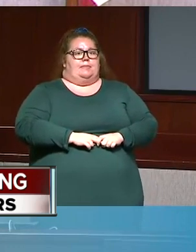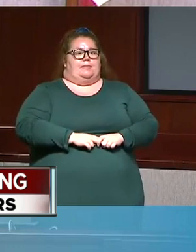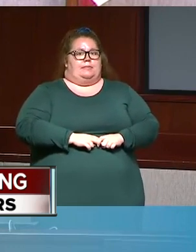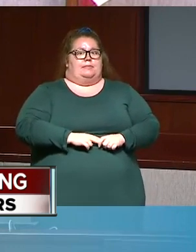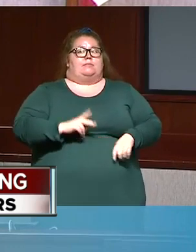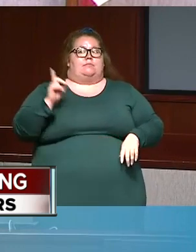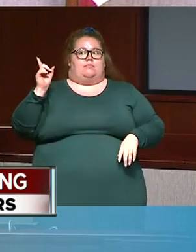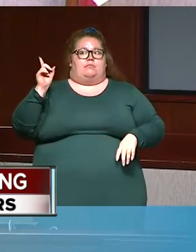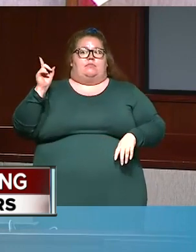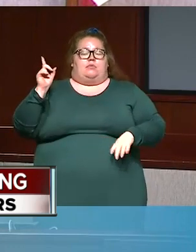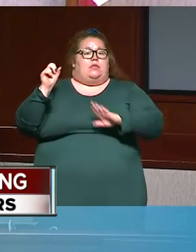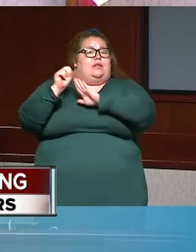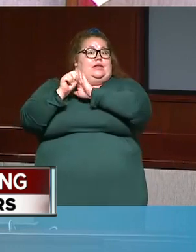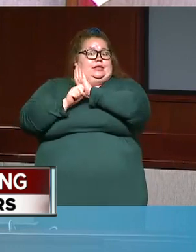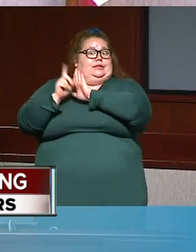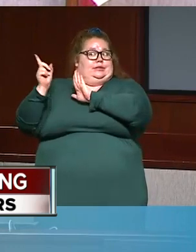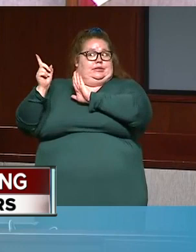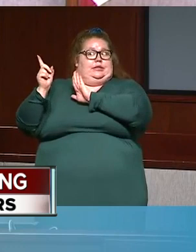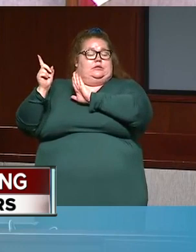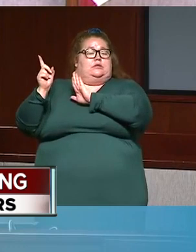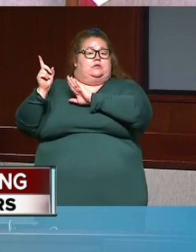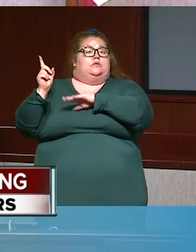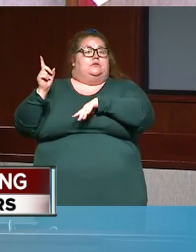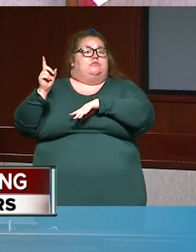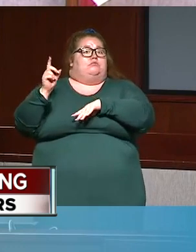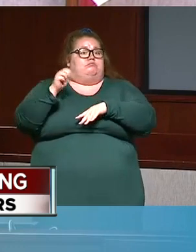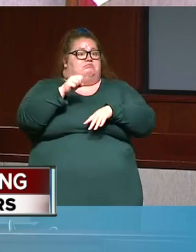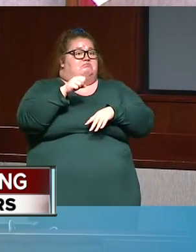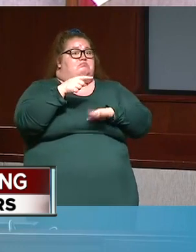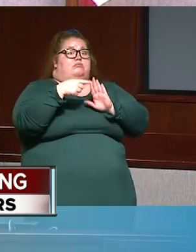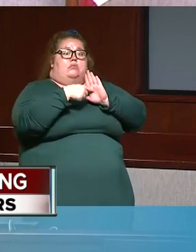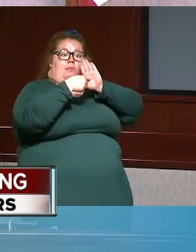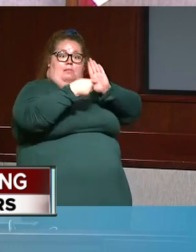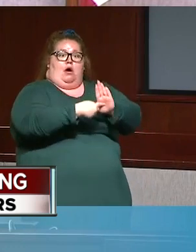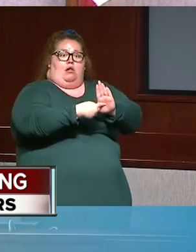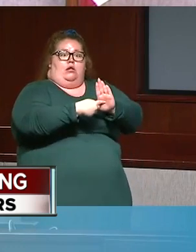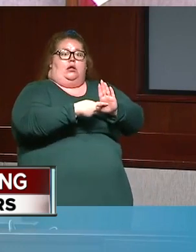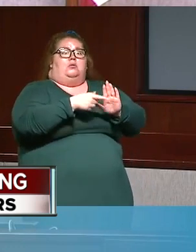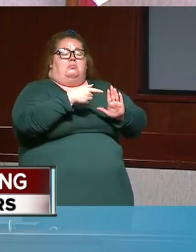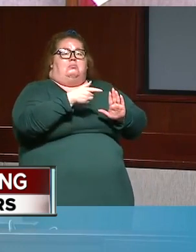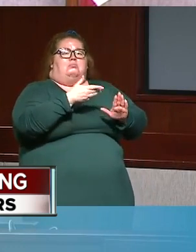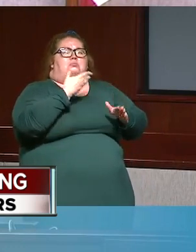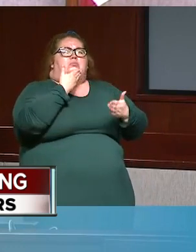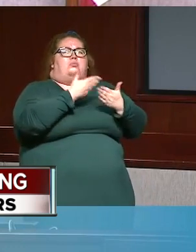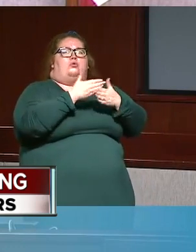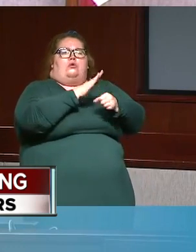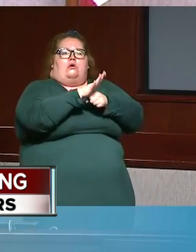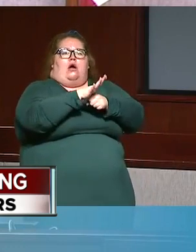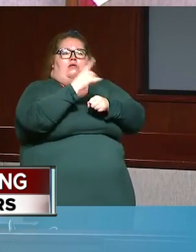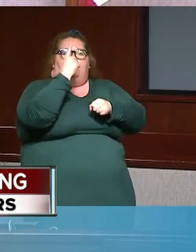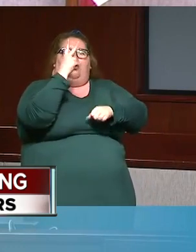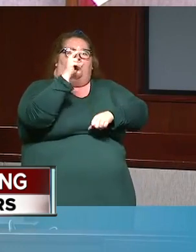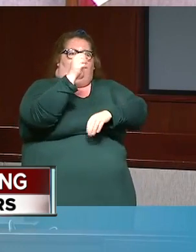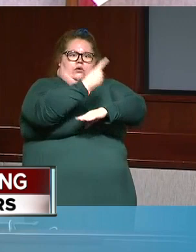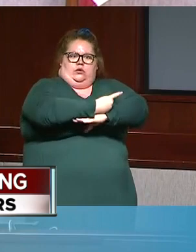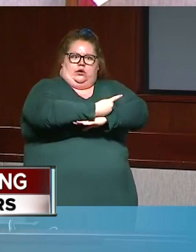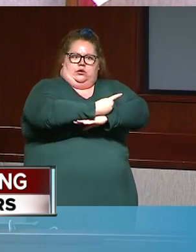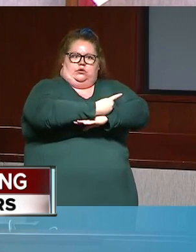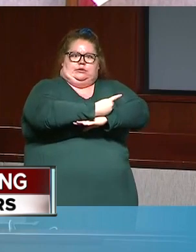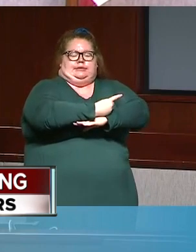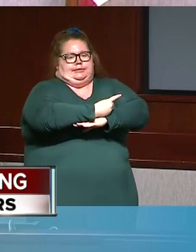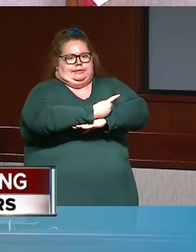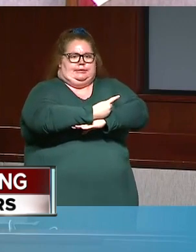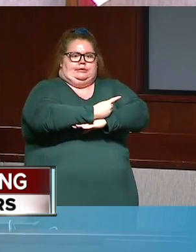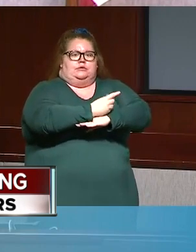modeling predictions are good for the next 30 days, but after that, the forecasts become less reliable,